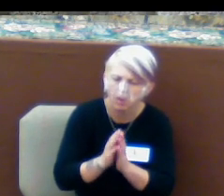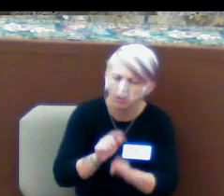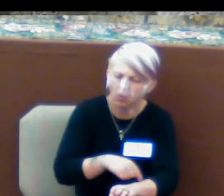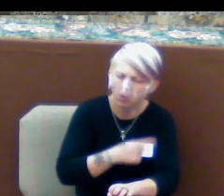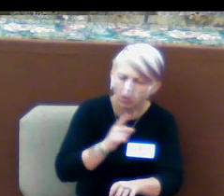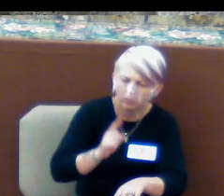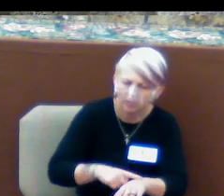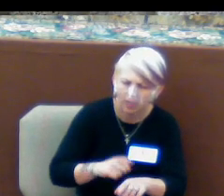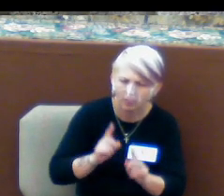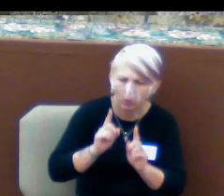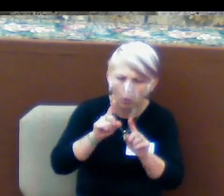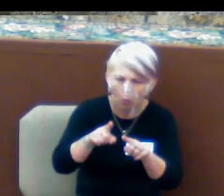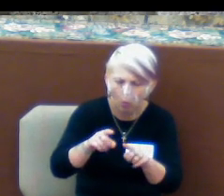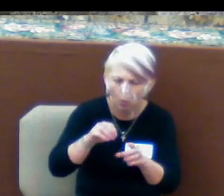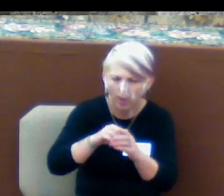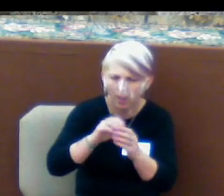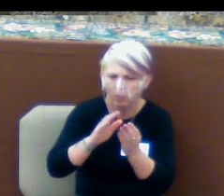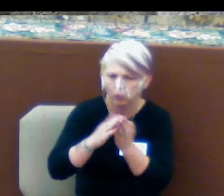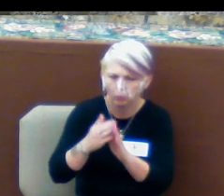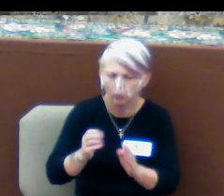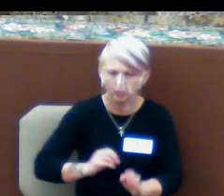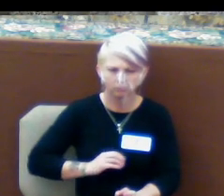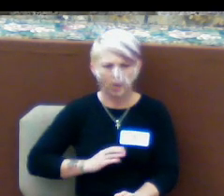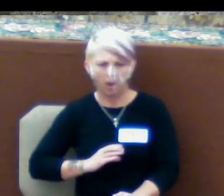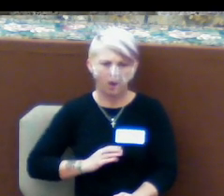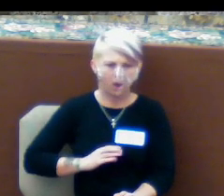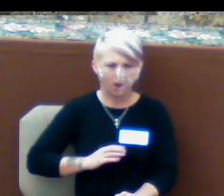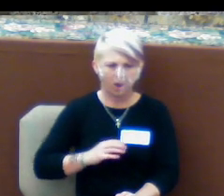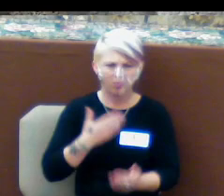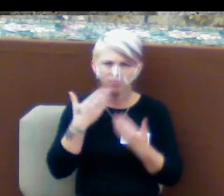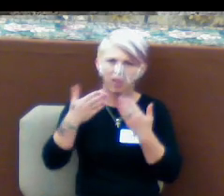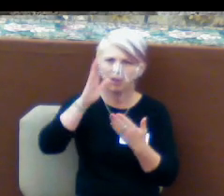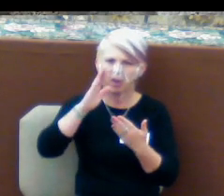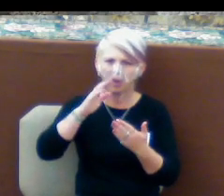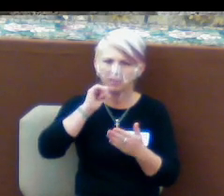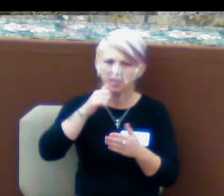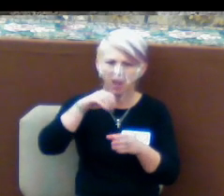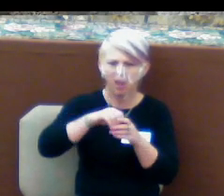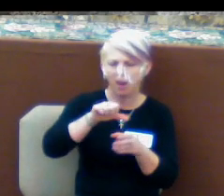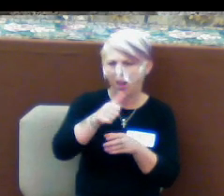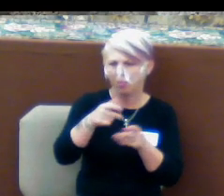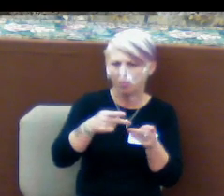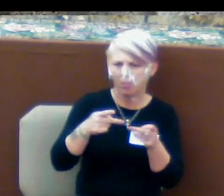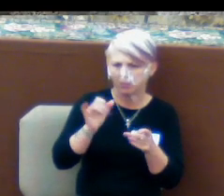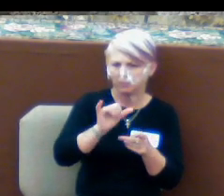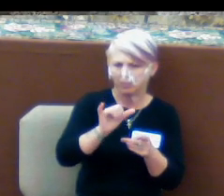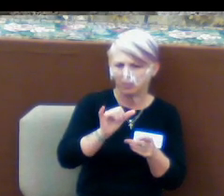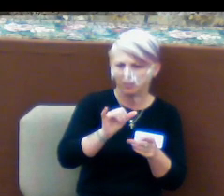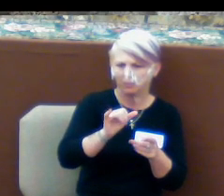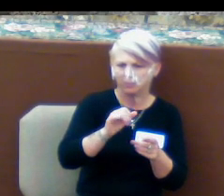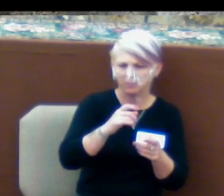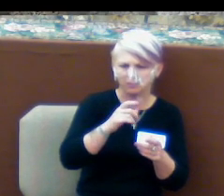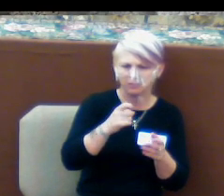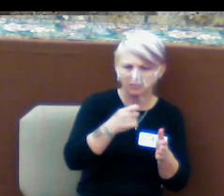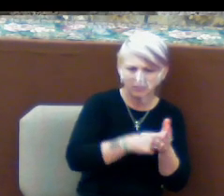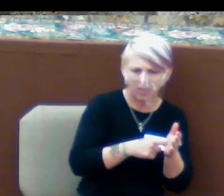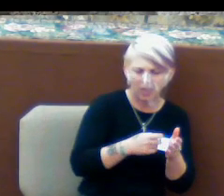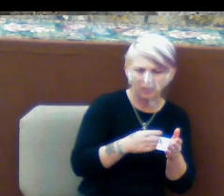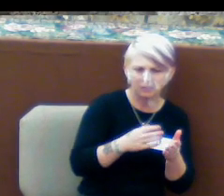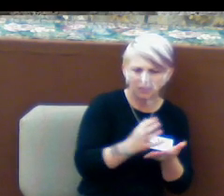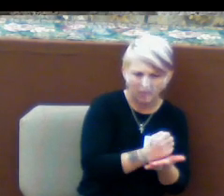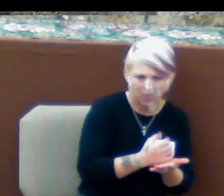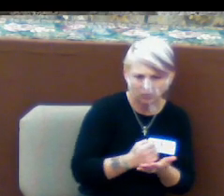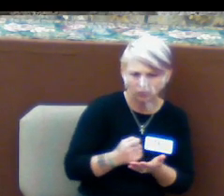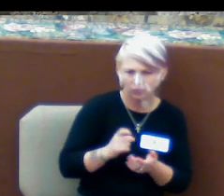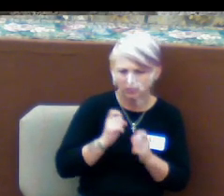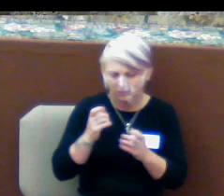thank God that they were not in the place of other people, tax collectors and sinners. The chief priests and